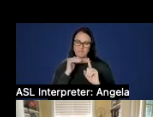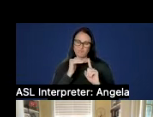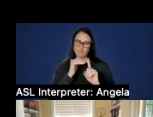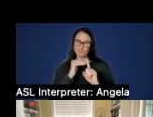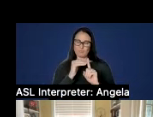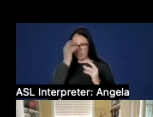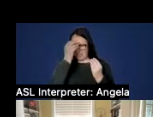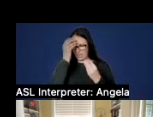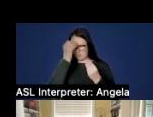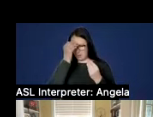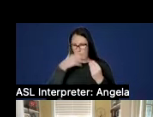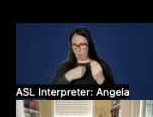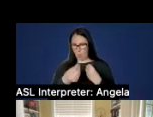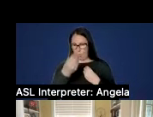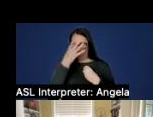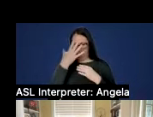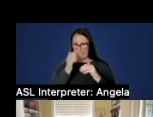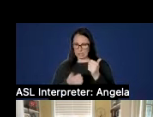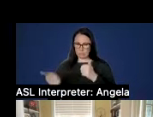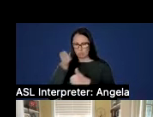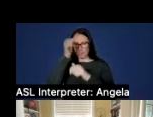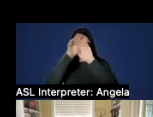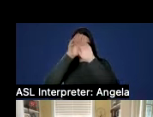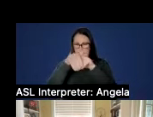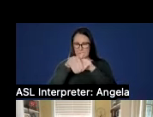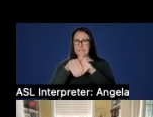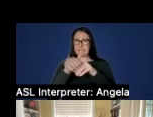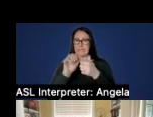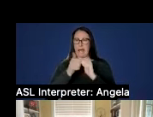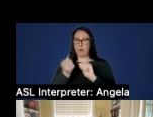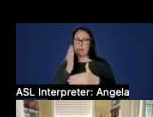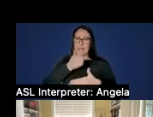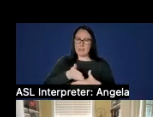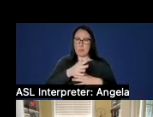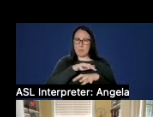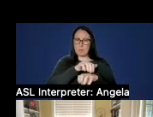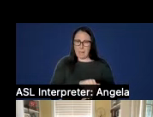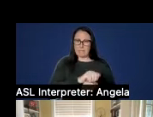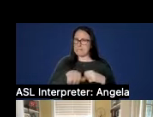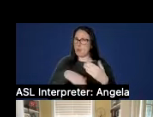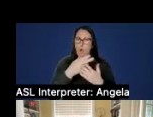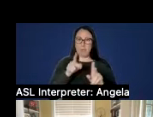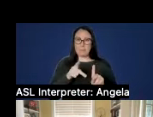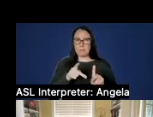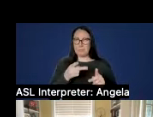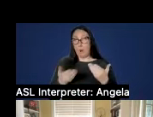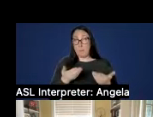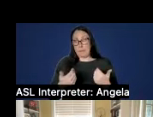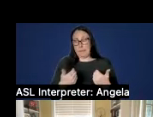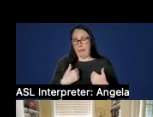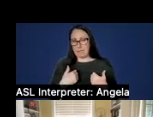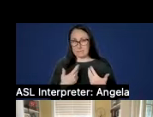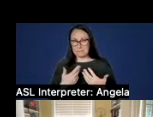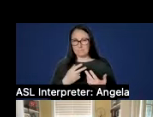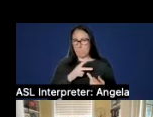white supremacy and how we can interrupt those habits that everybody probably has, the perfectionism,